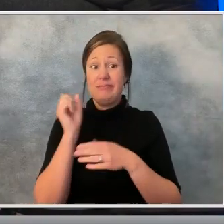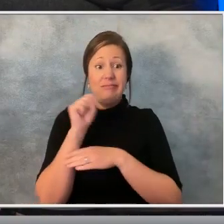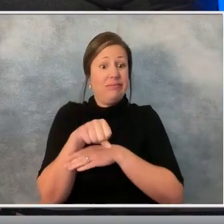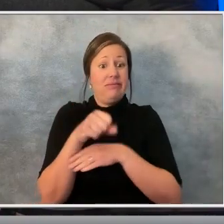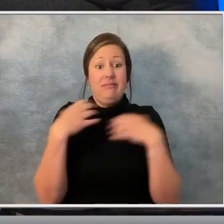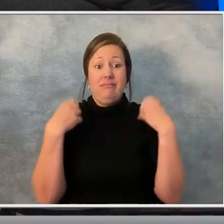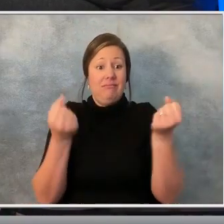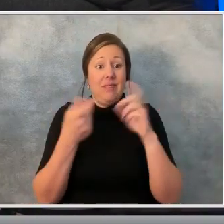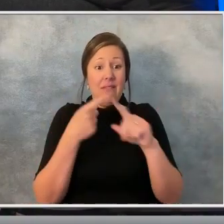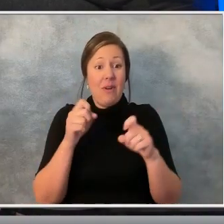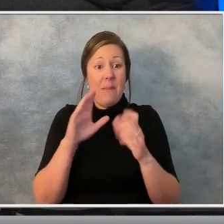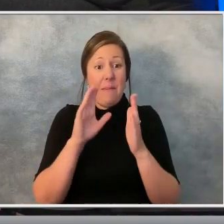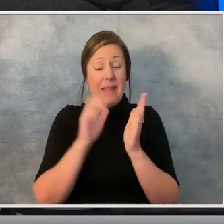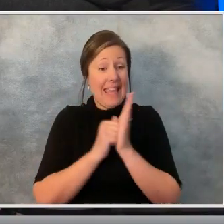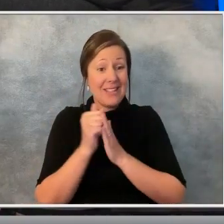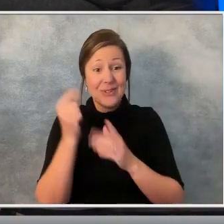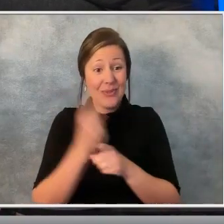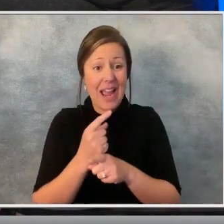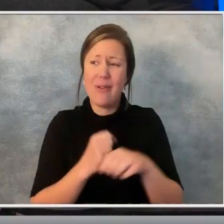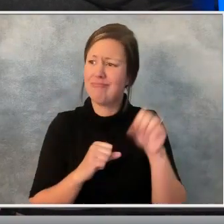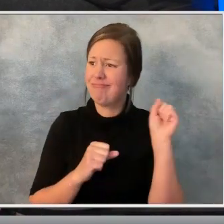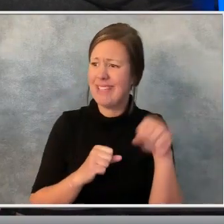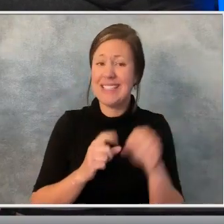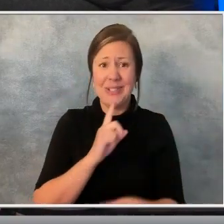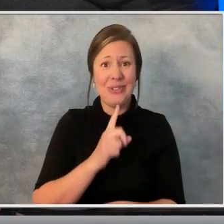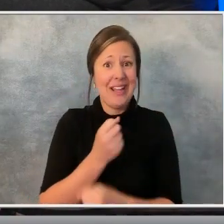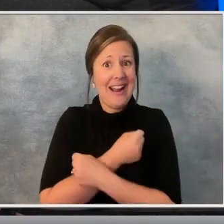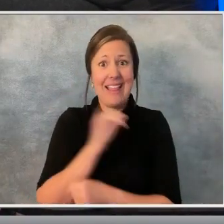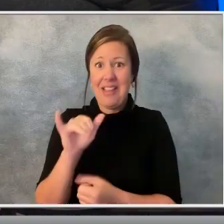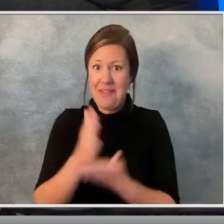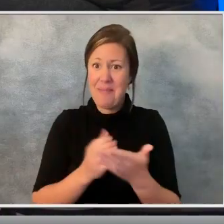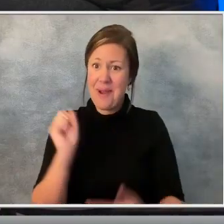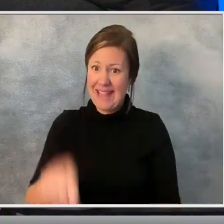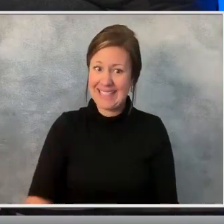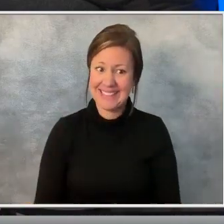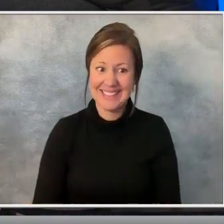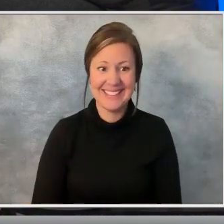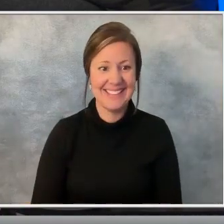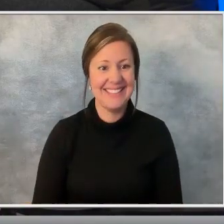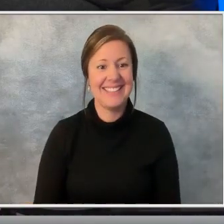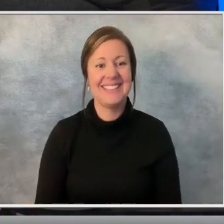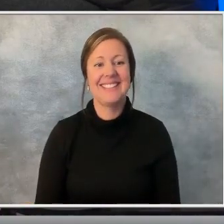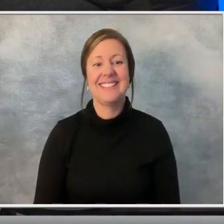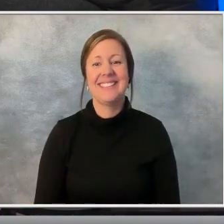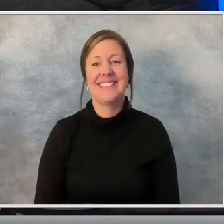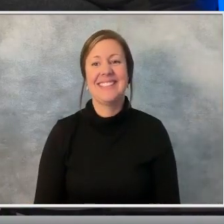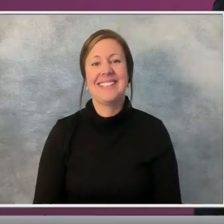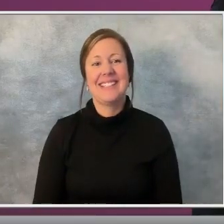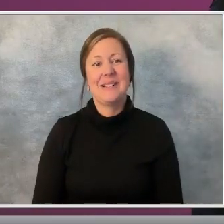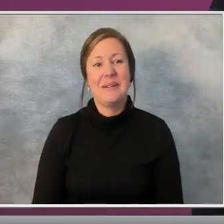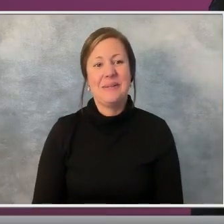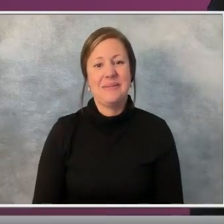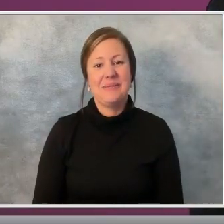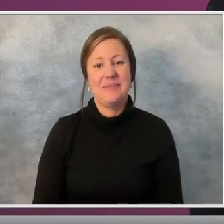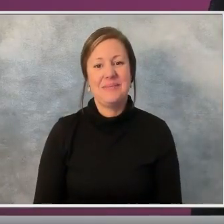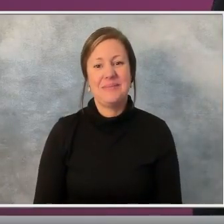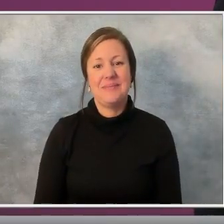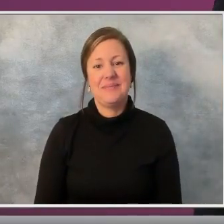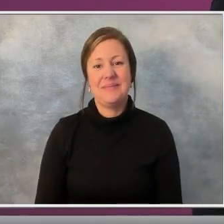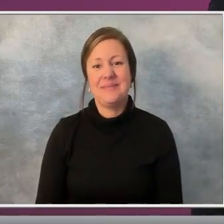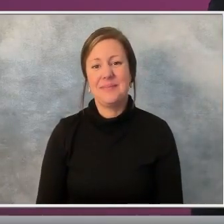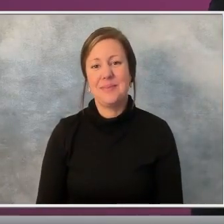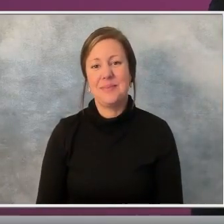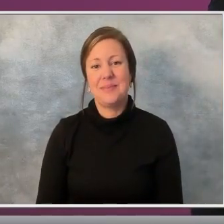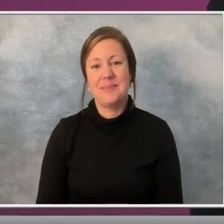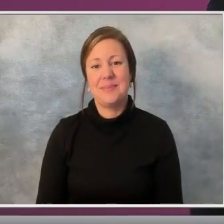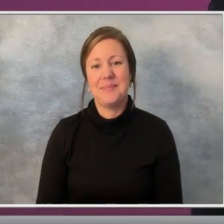love that part. Yeah, I love we. that part. Yes, Jo- indeed. Go on. Yeah, but like I said,